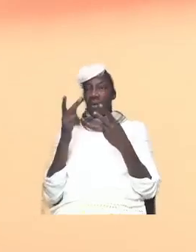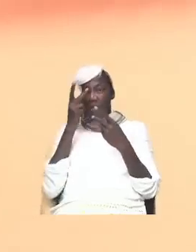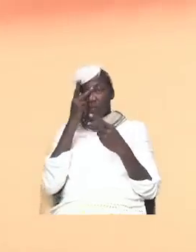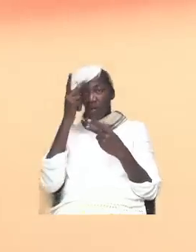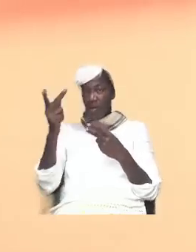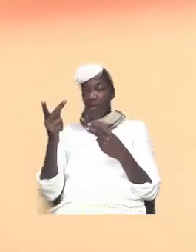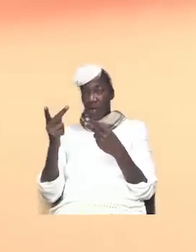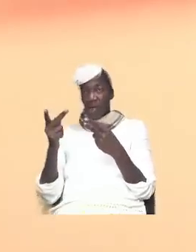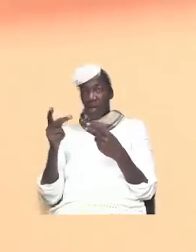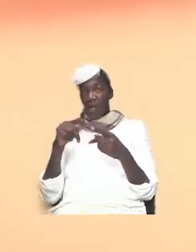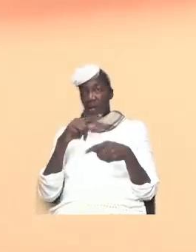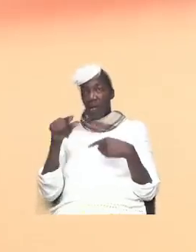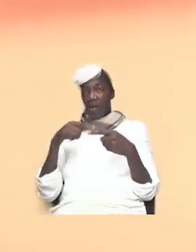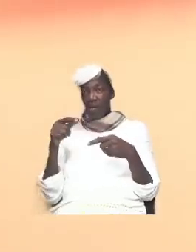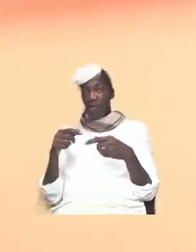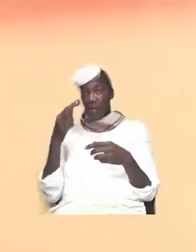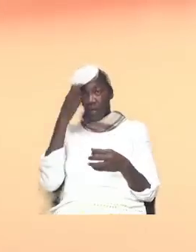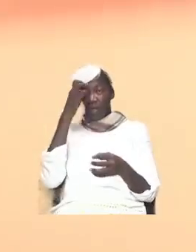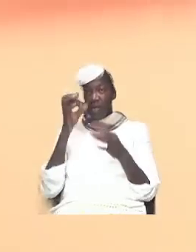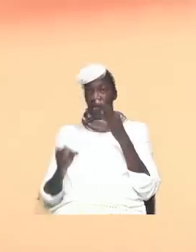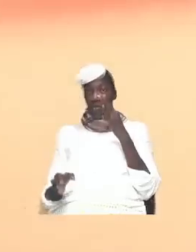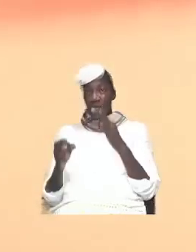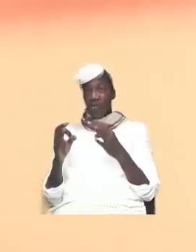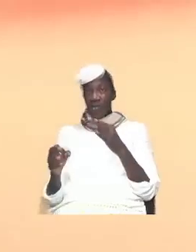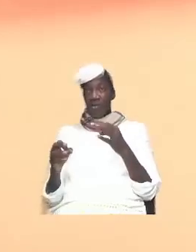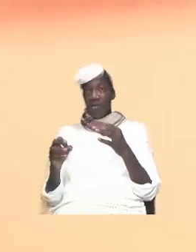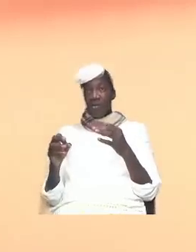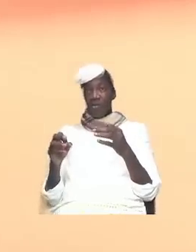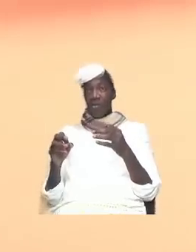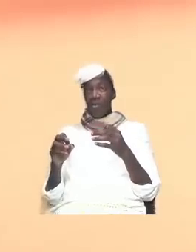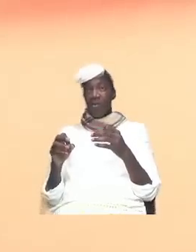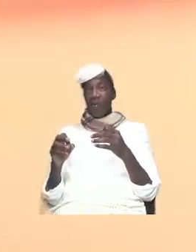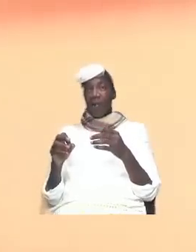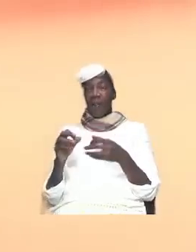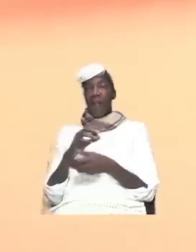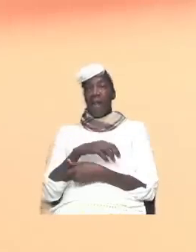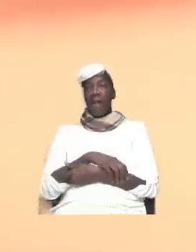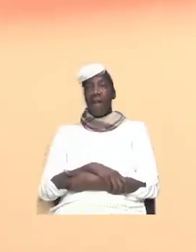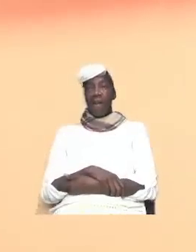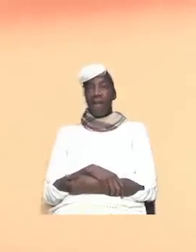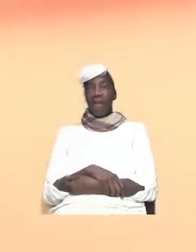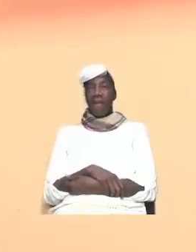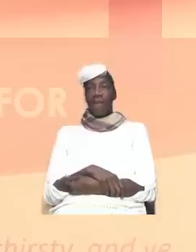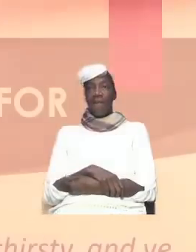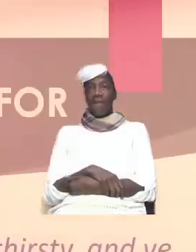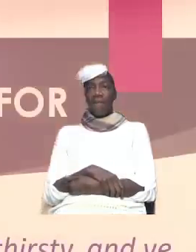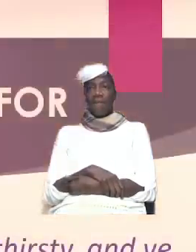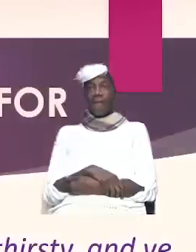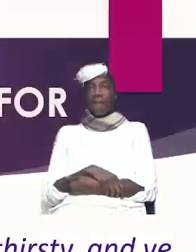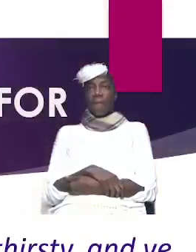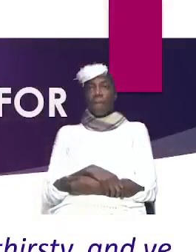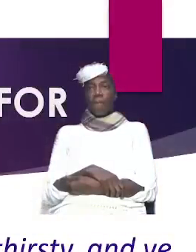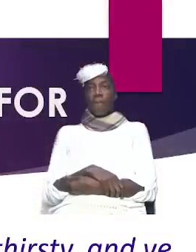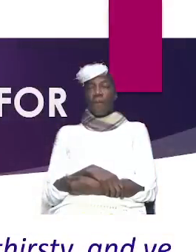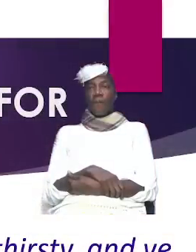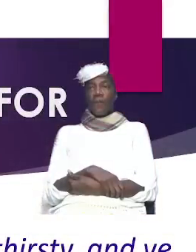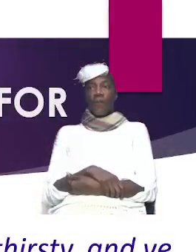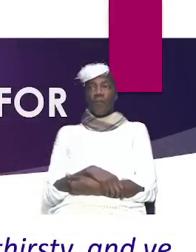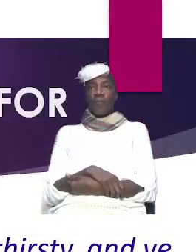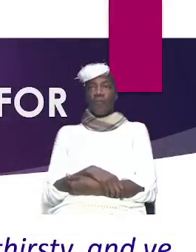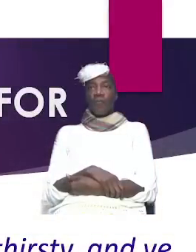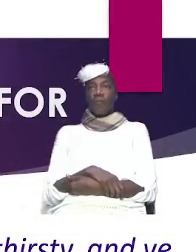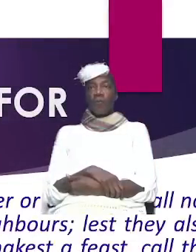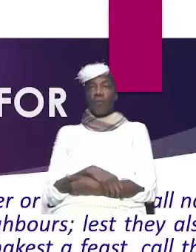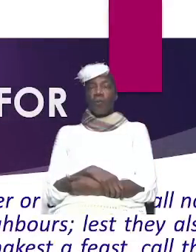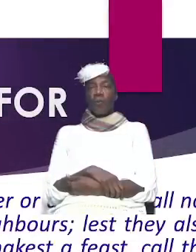at when he judges us. So let's go back to the slide and we go to the fourth one. And the fourth